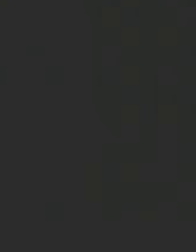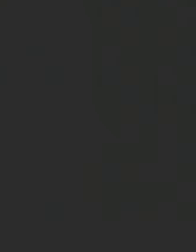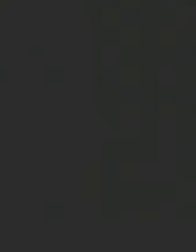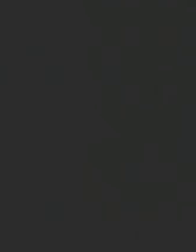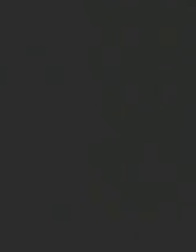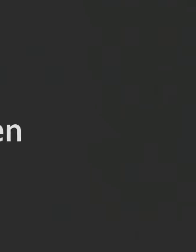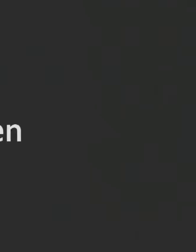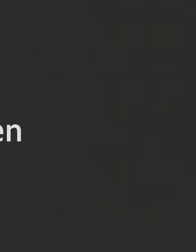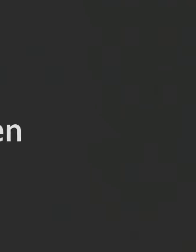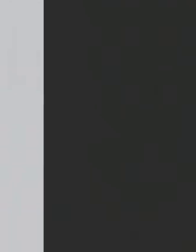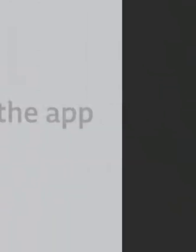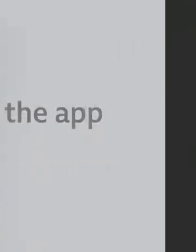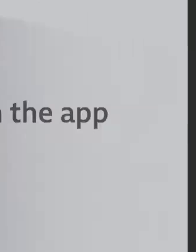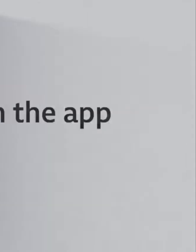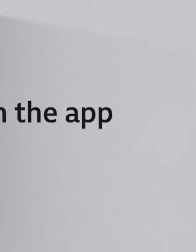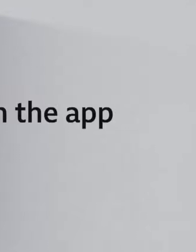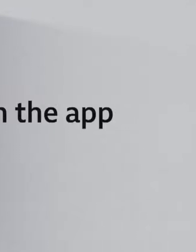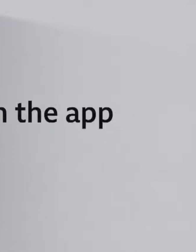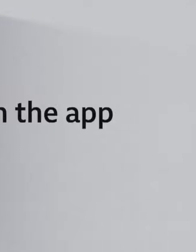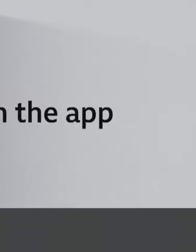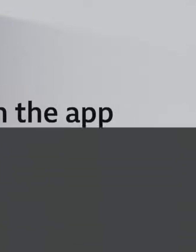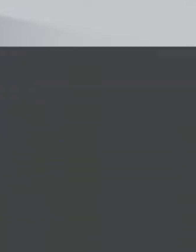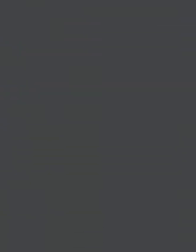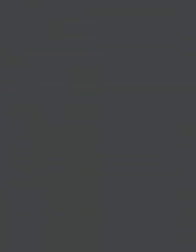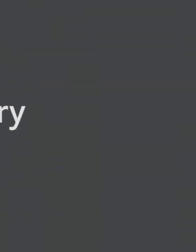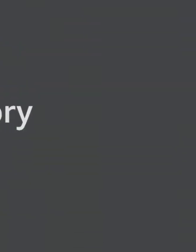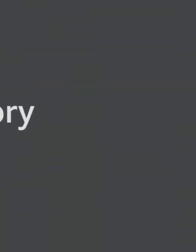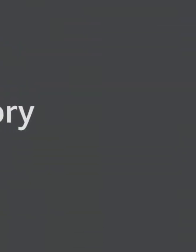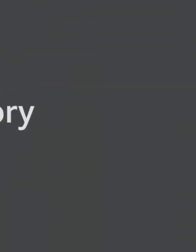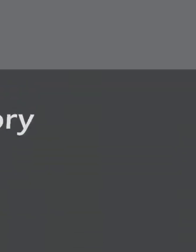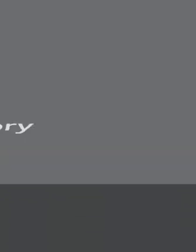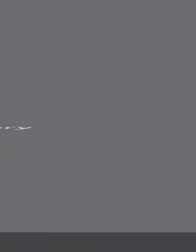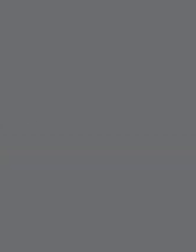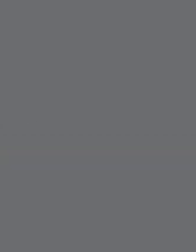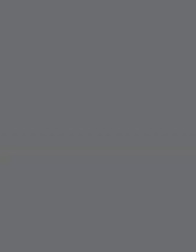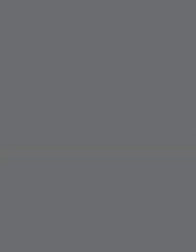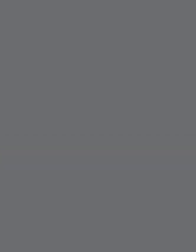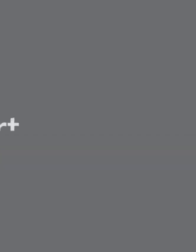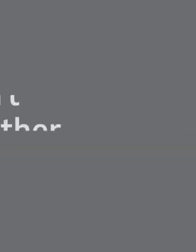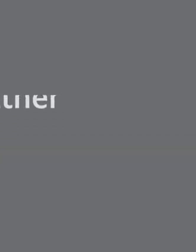See the headlines as they happen and watch BBC News live in the app and get the full story with